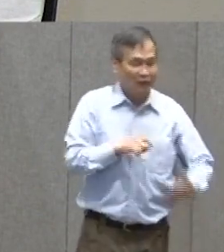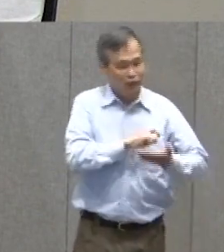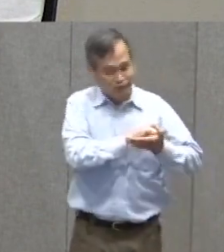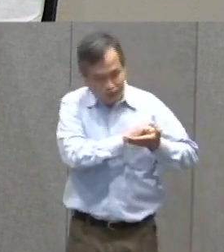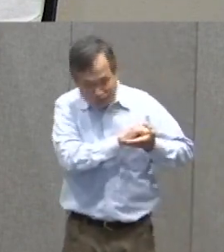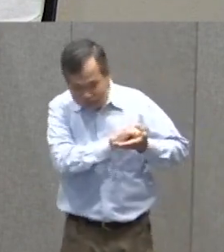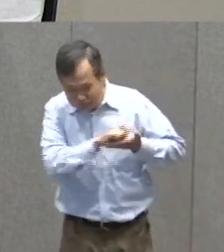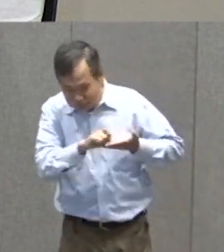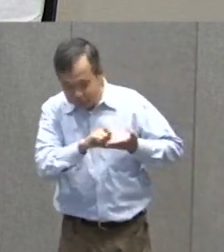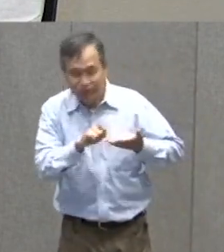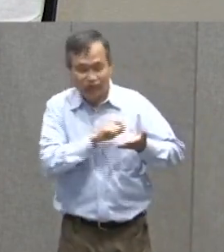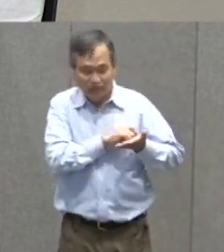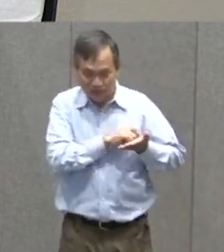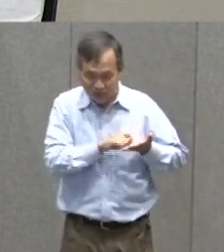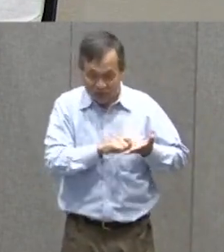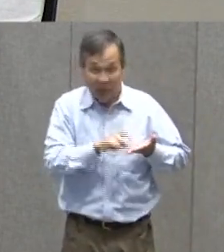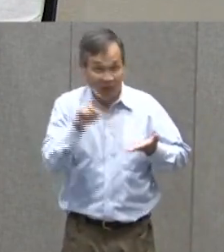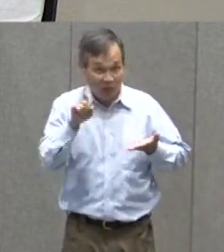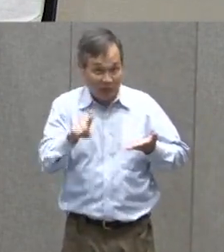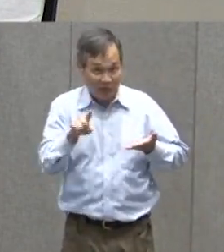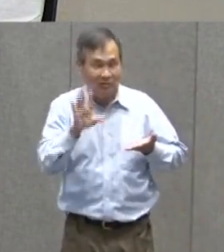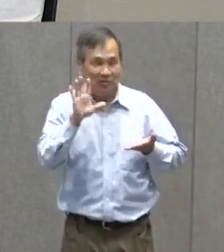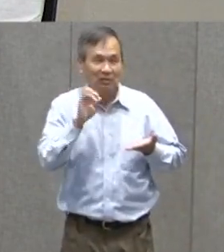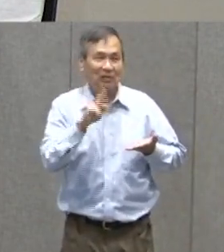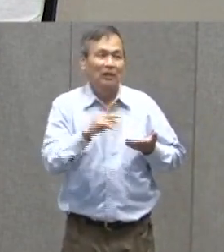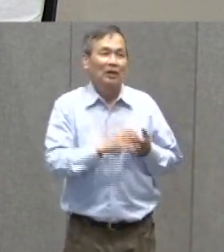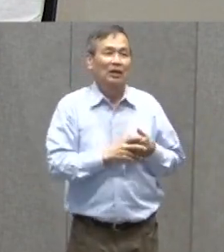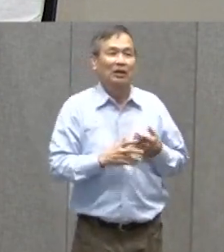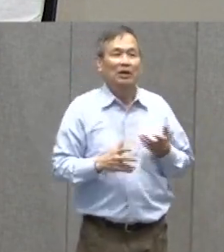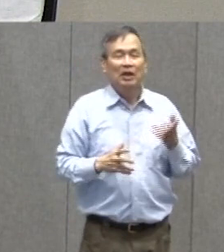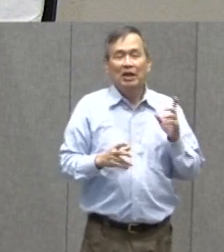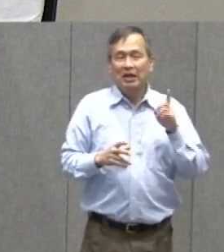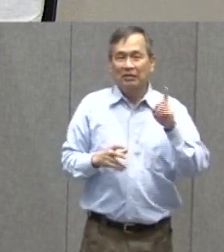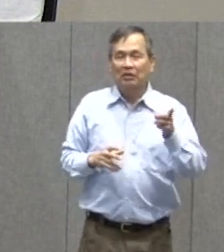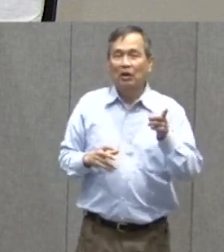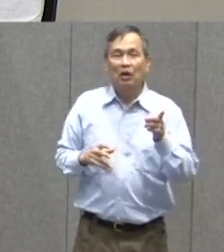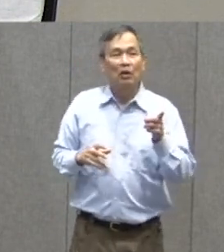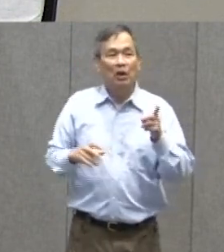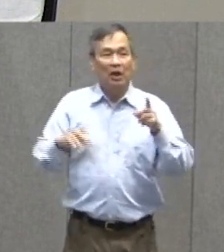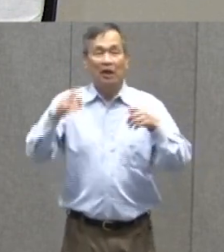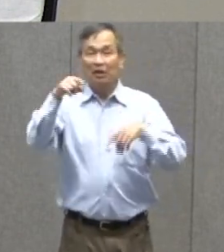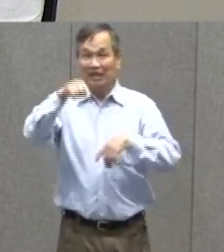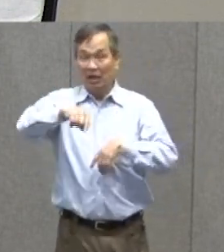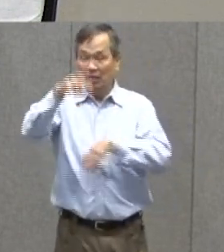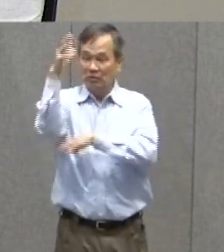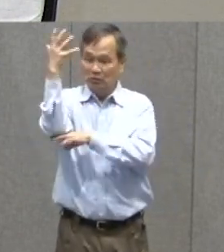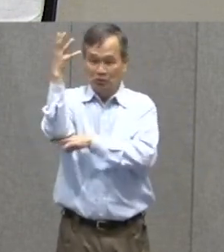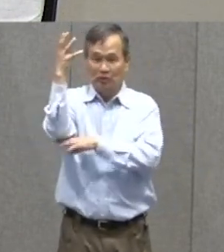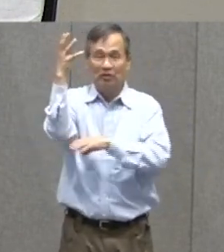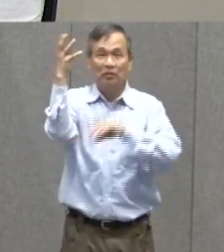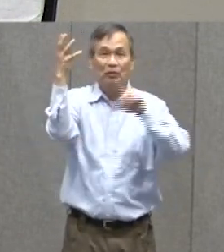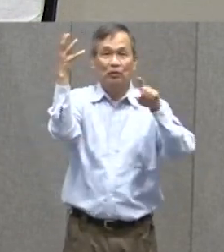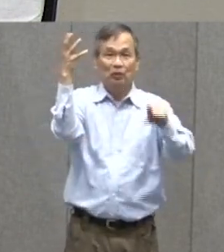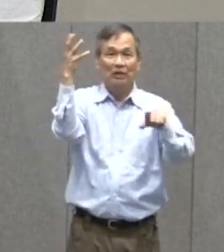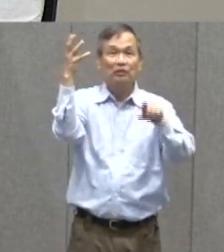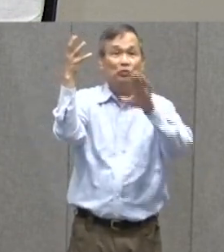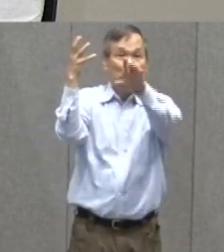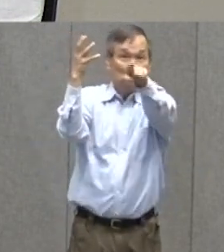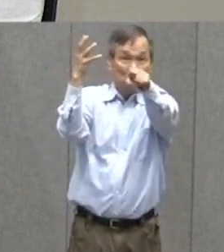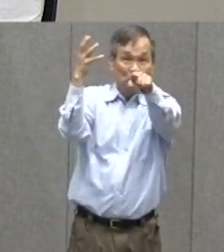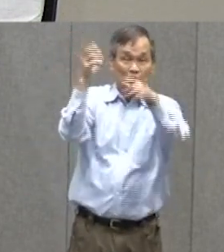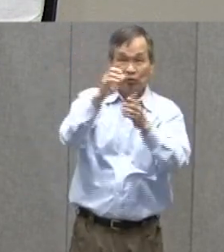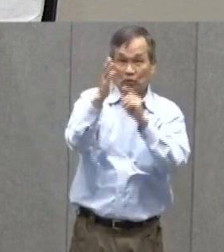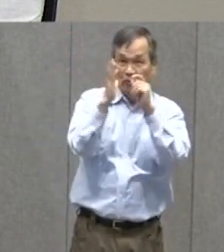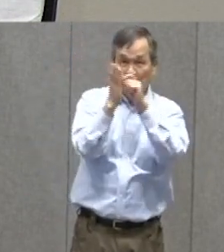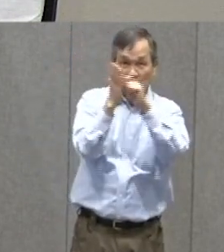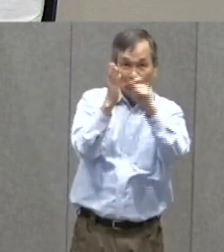questions. And we will leave it on the question tree so that you will be able to